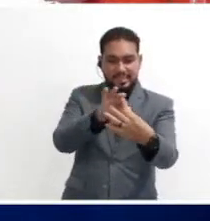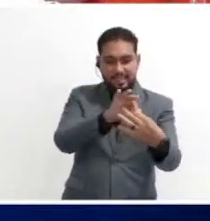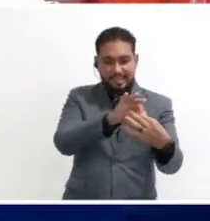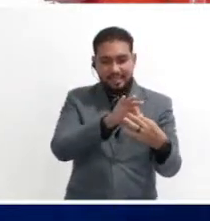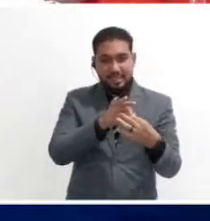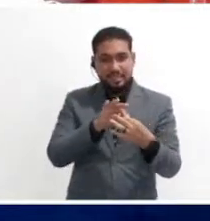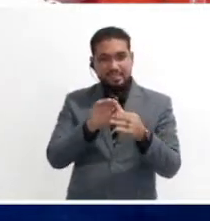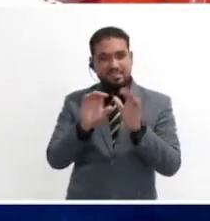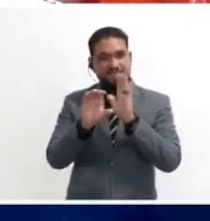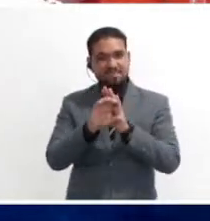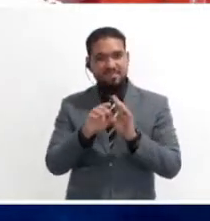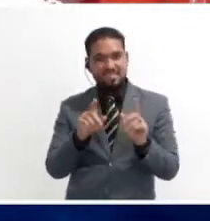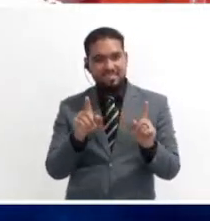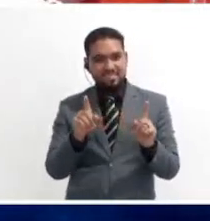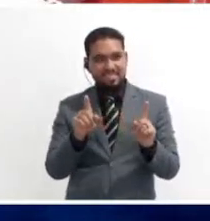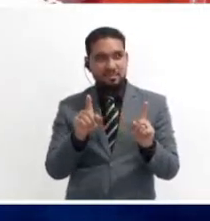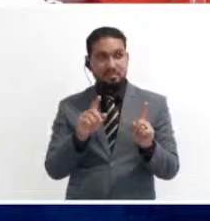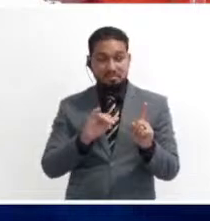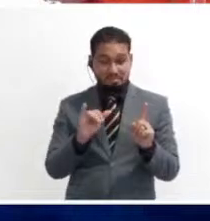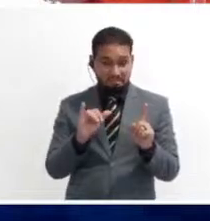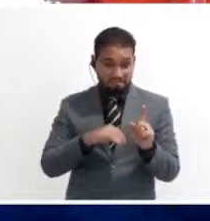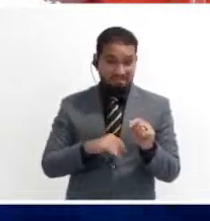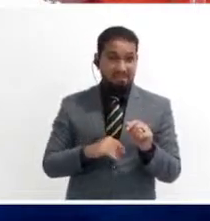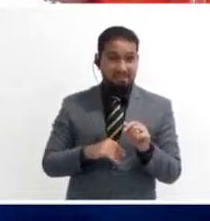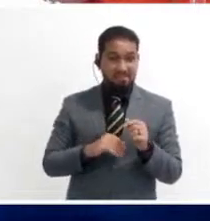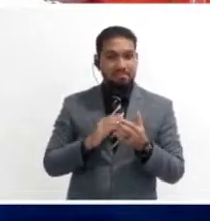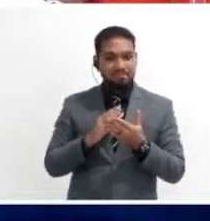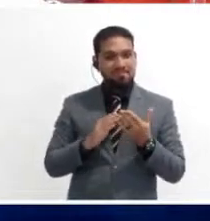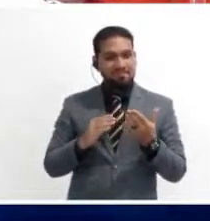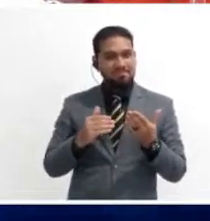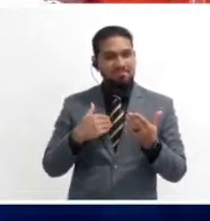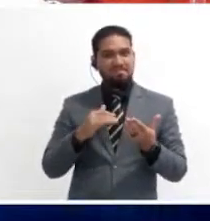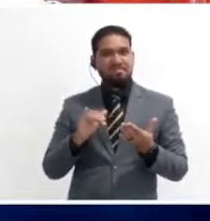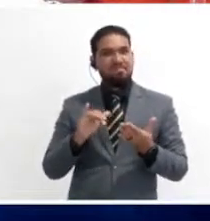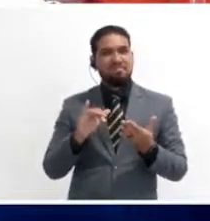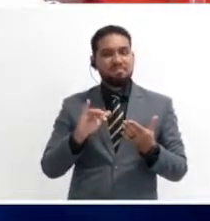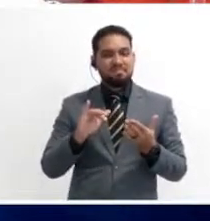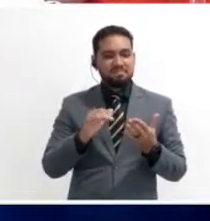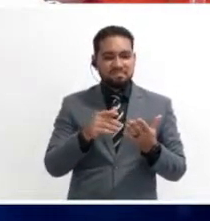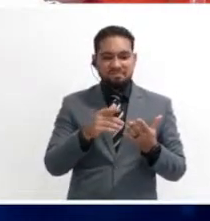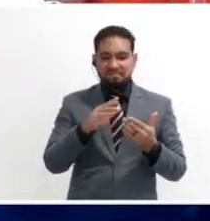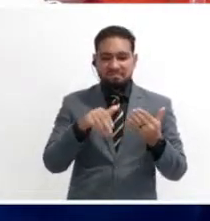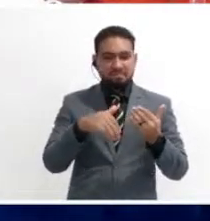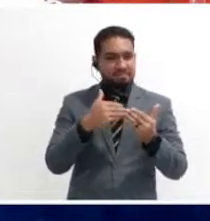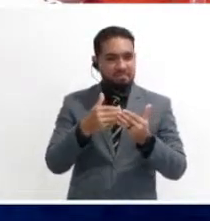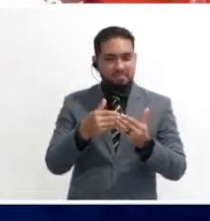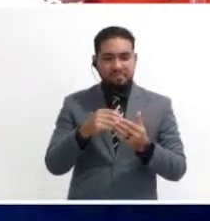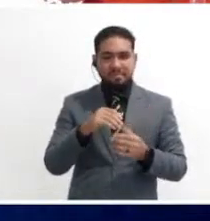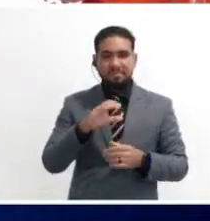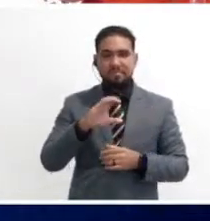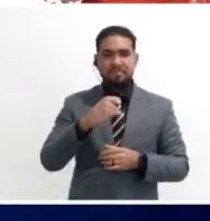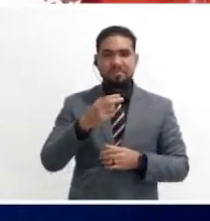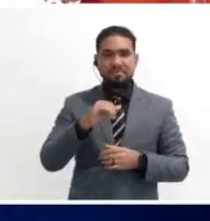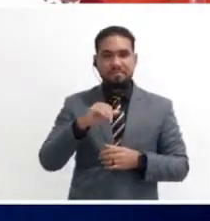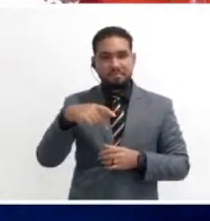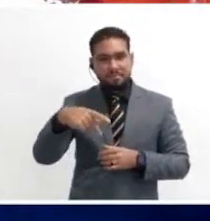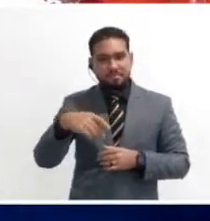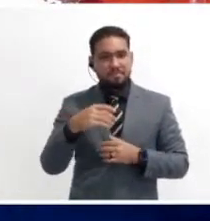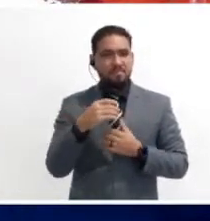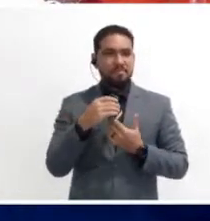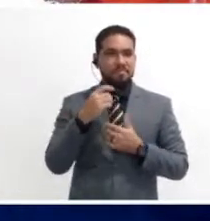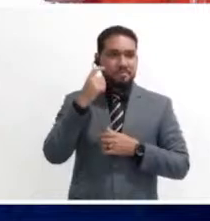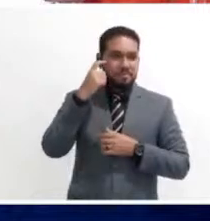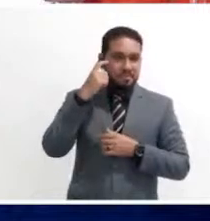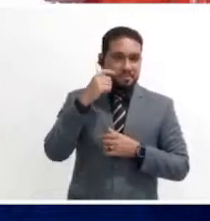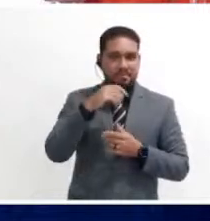Some chips are flip chip, some are wire bonded. You have surface mount components. On the outside,